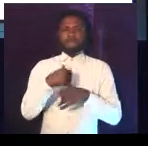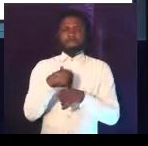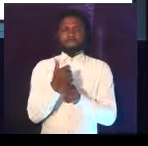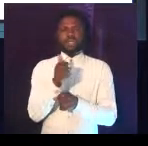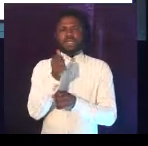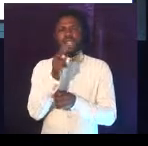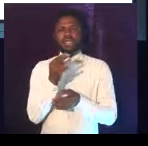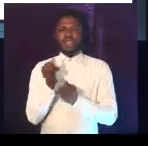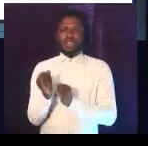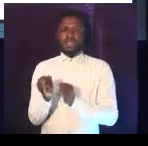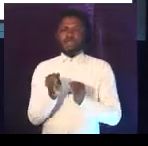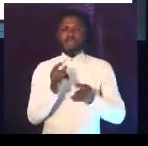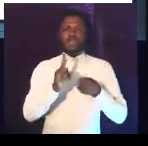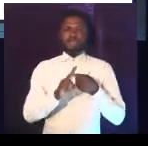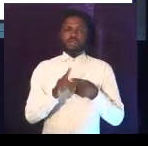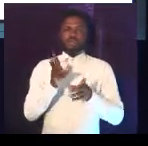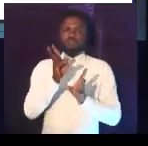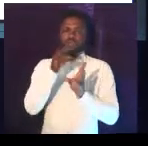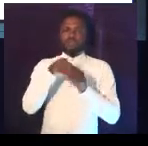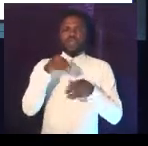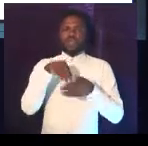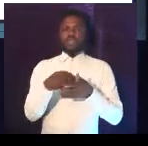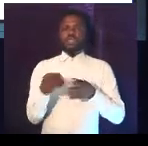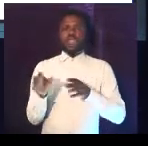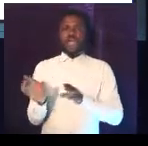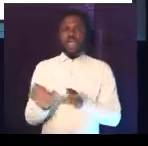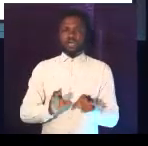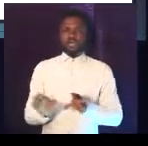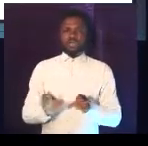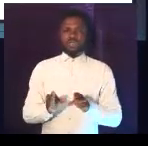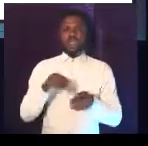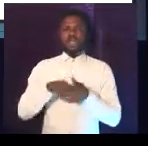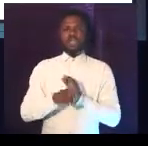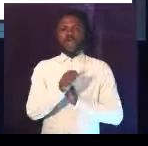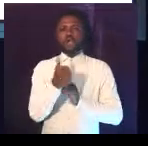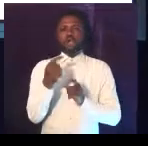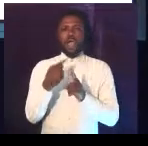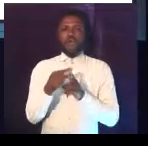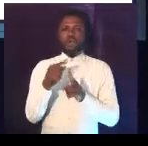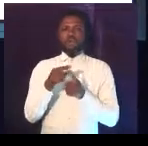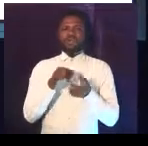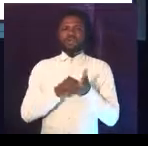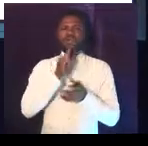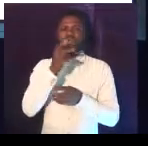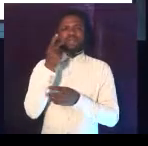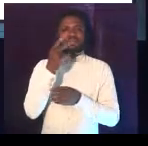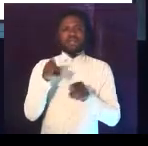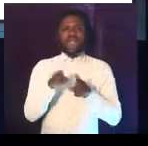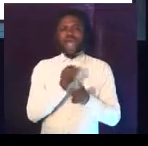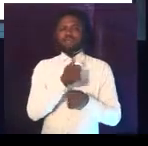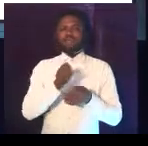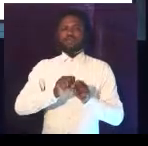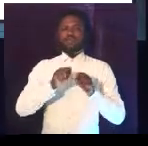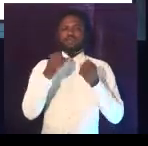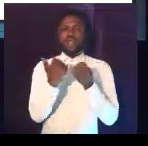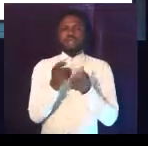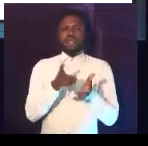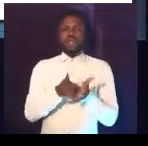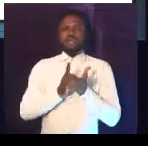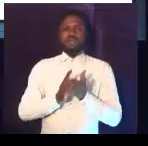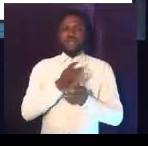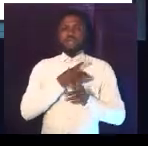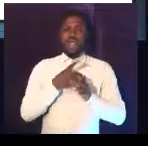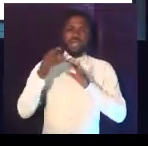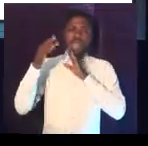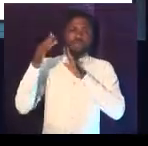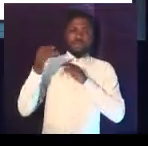morality which makes an individual engage in activity. In other words, it is seen as a societal